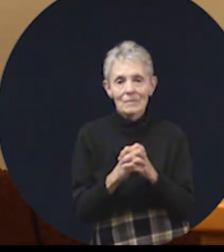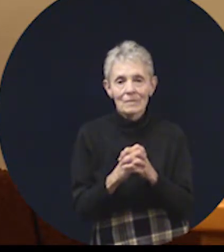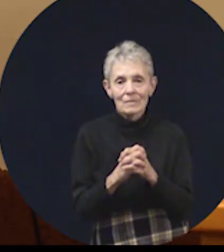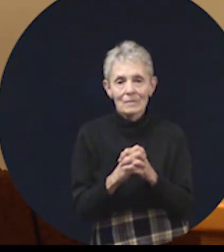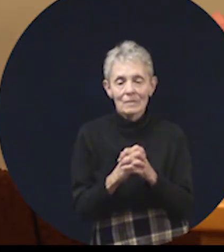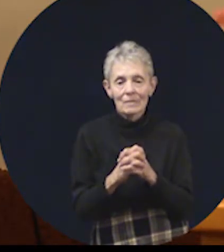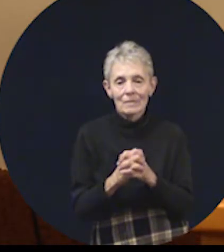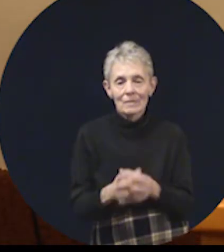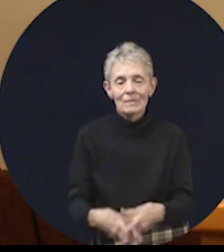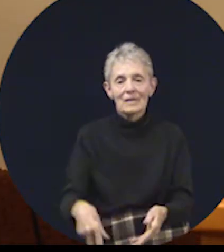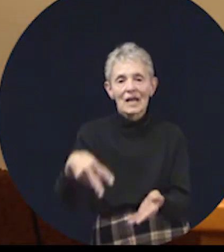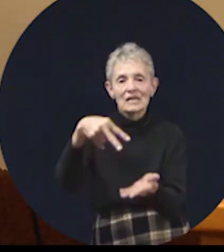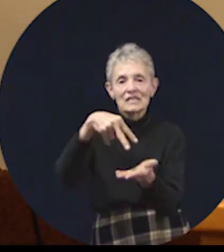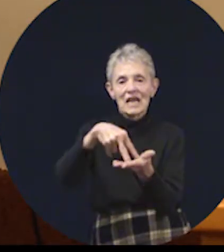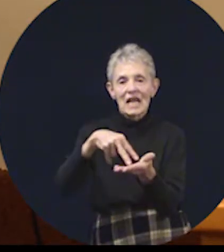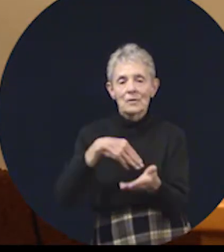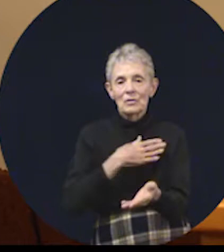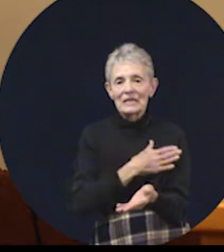Would you stand, please?